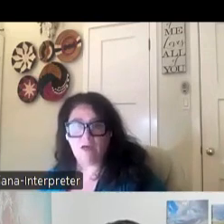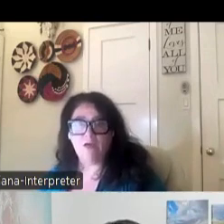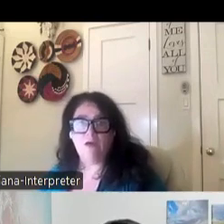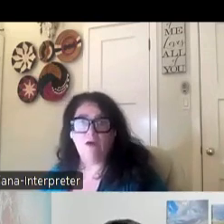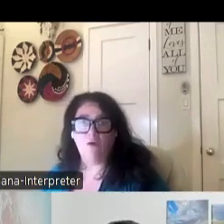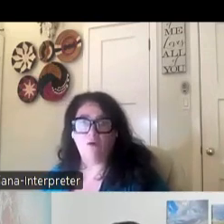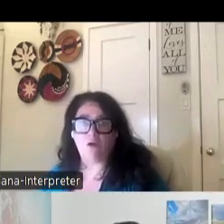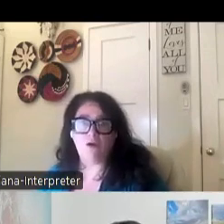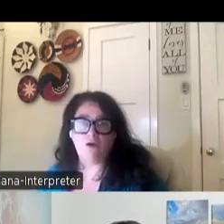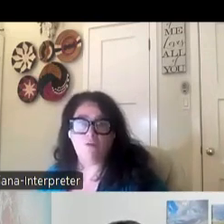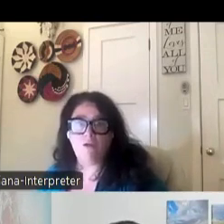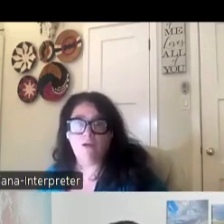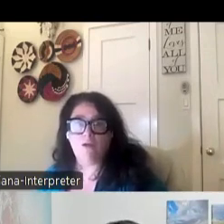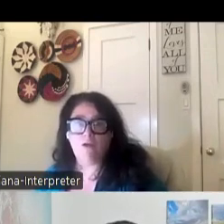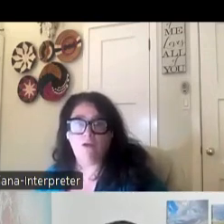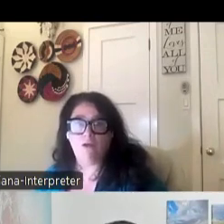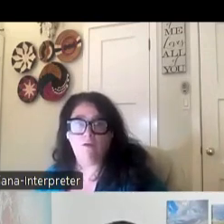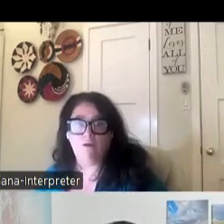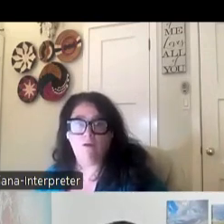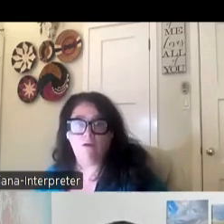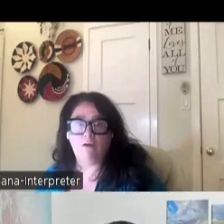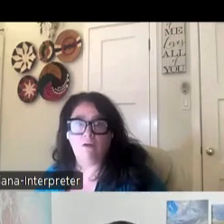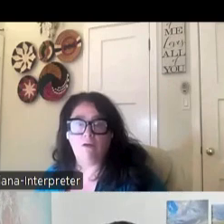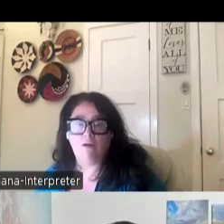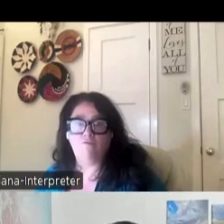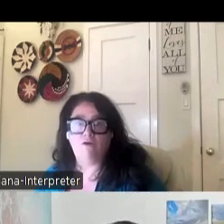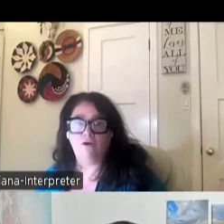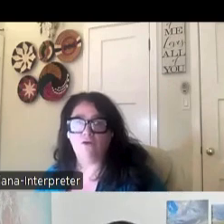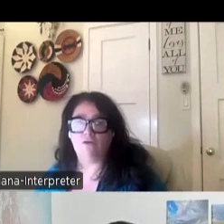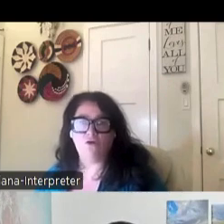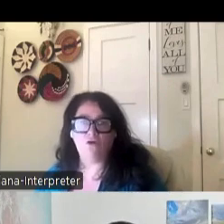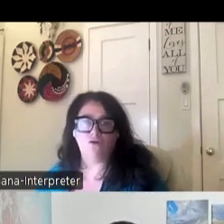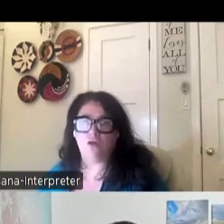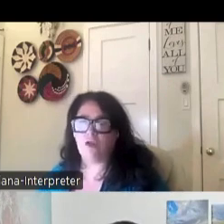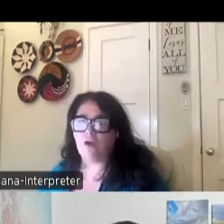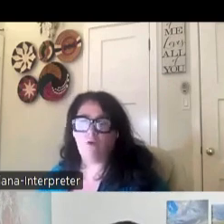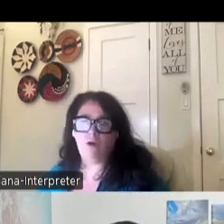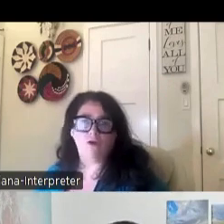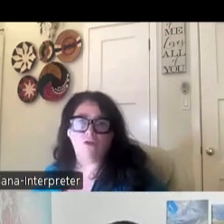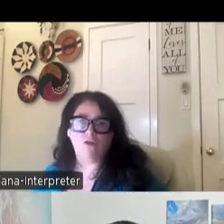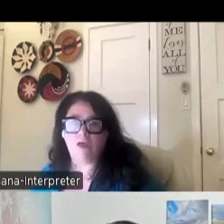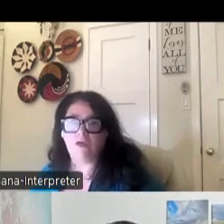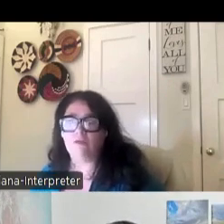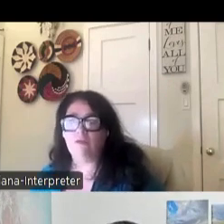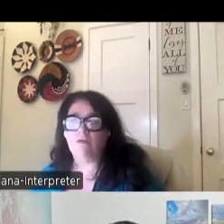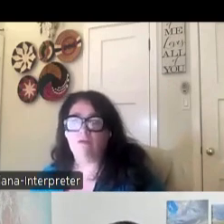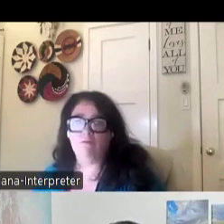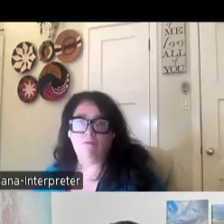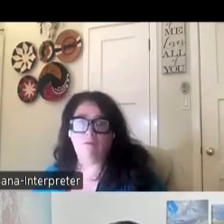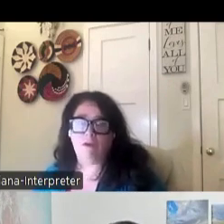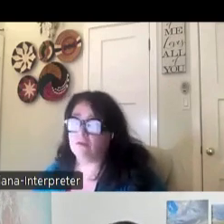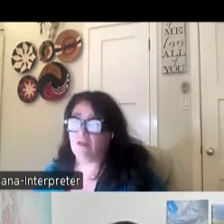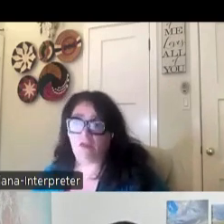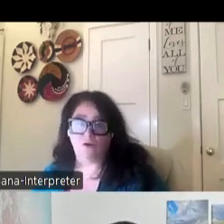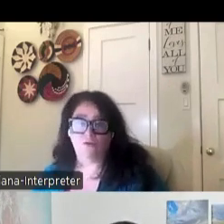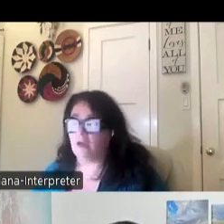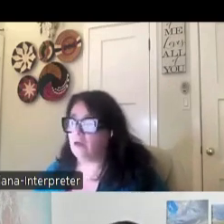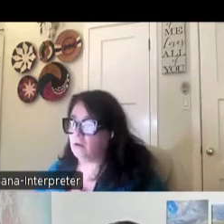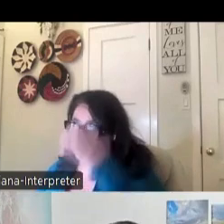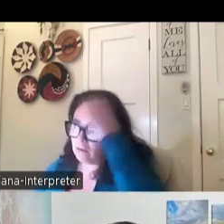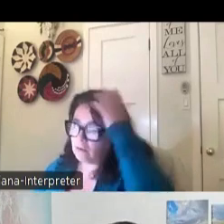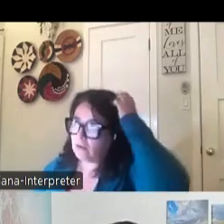and the single wettest 2, 3, 4 day period on record in places like Santa Rosa. Again, this is just a couple months